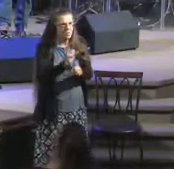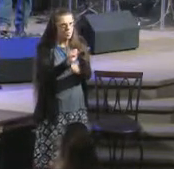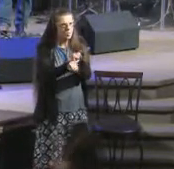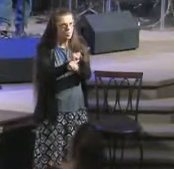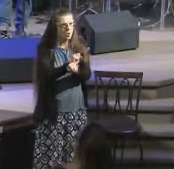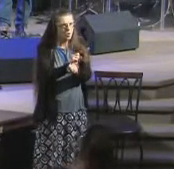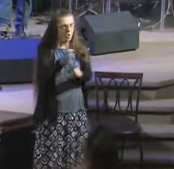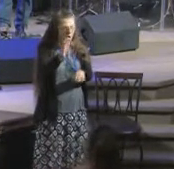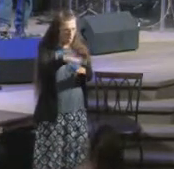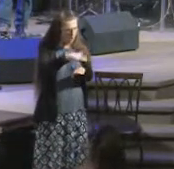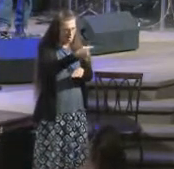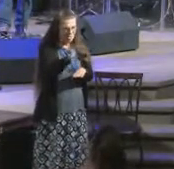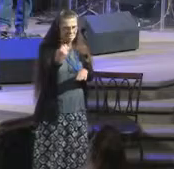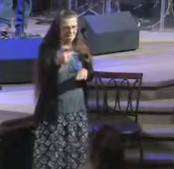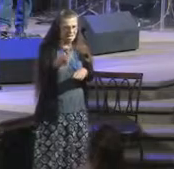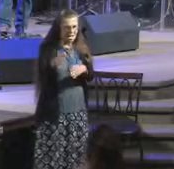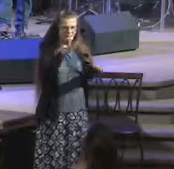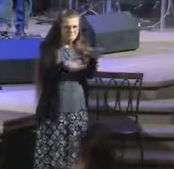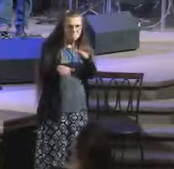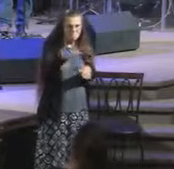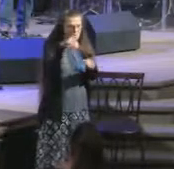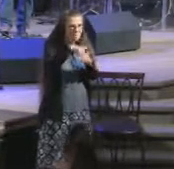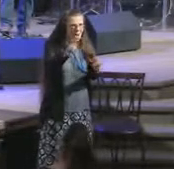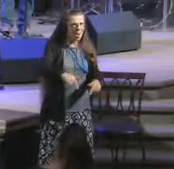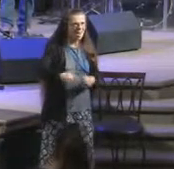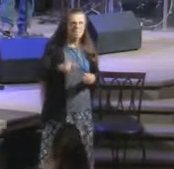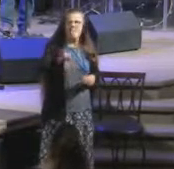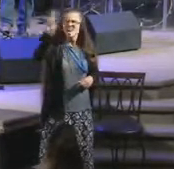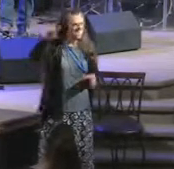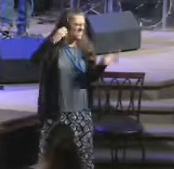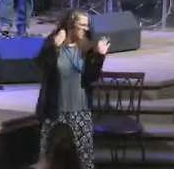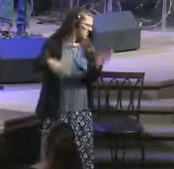on our lives. He never gives up on us.